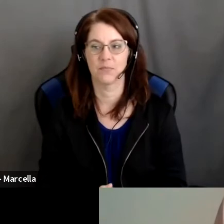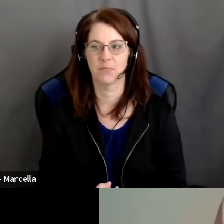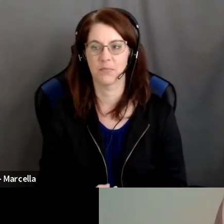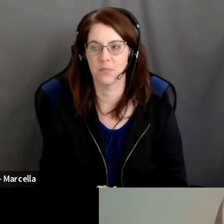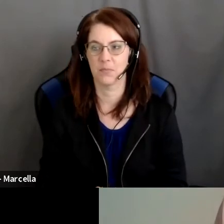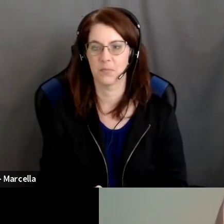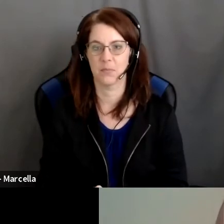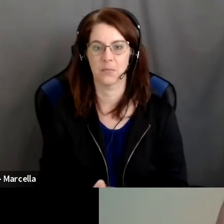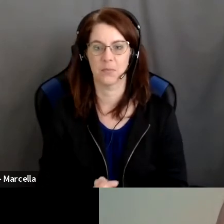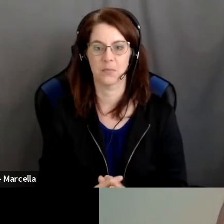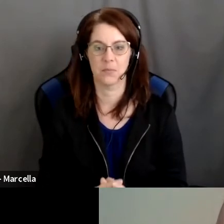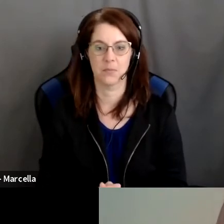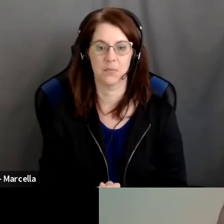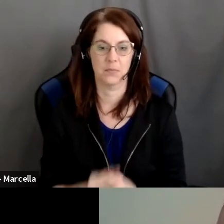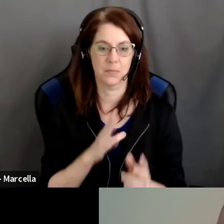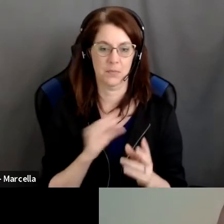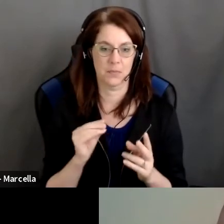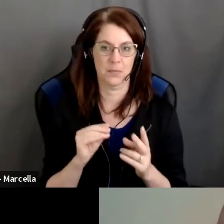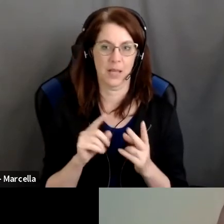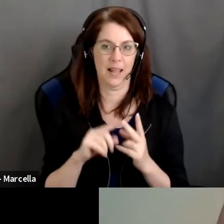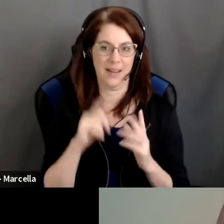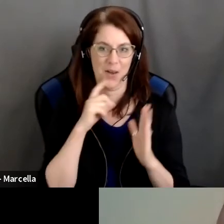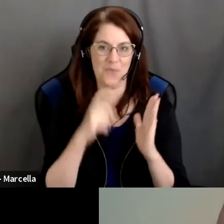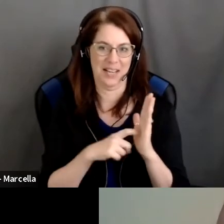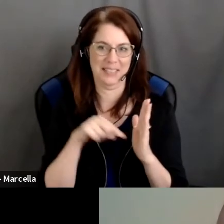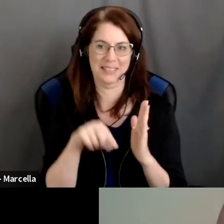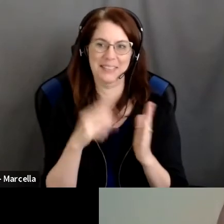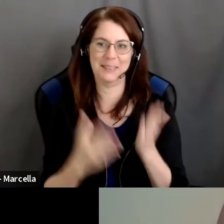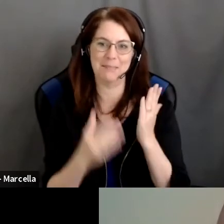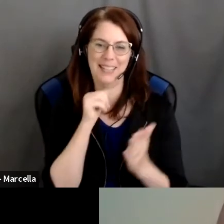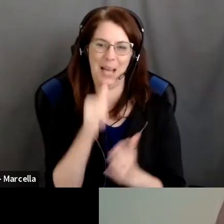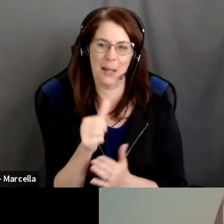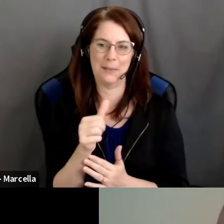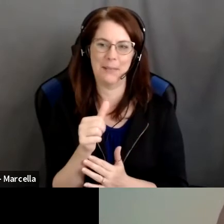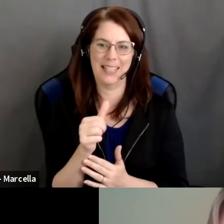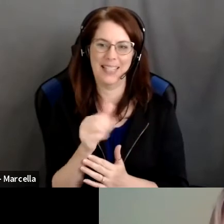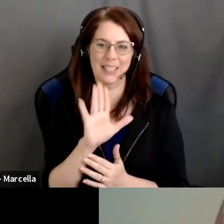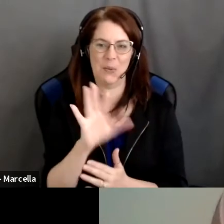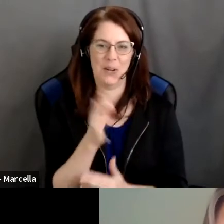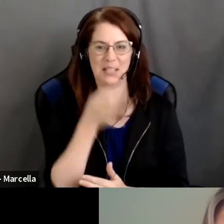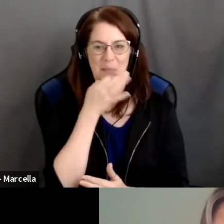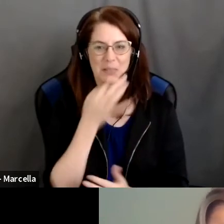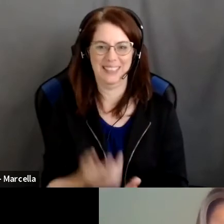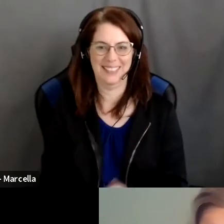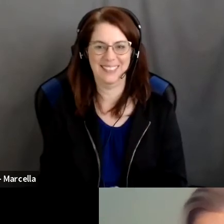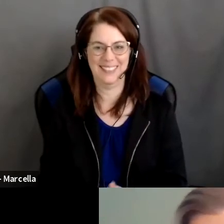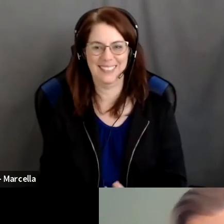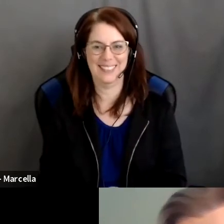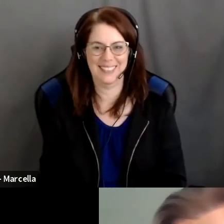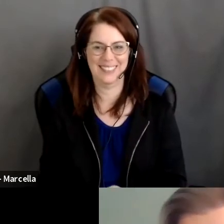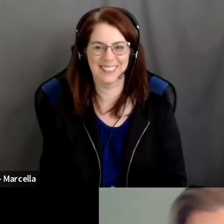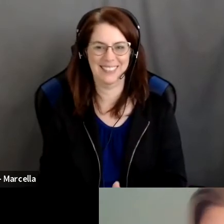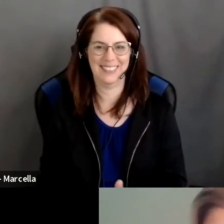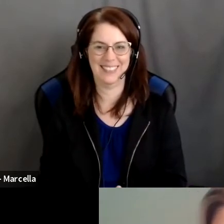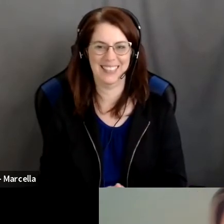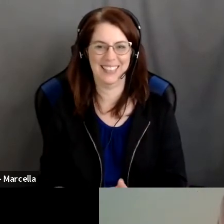Well, and then the participants recognizing this might not be an area of your expertise. I'm going to go